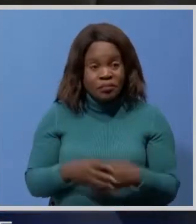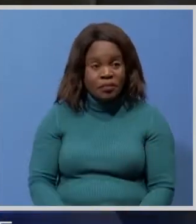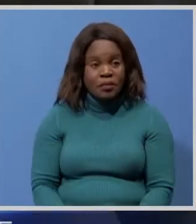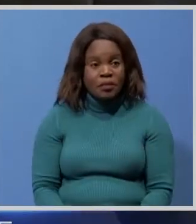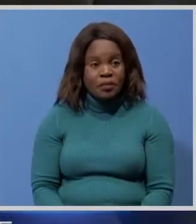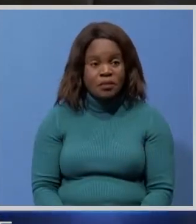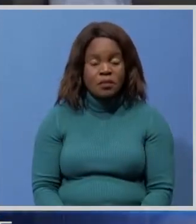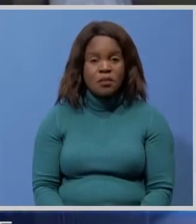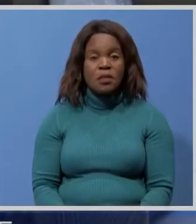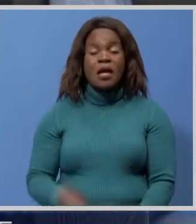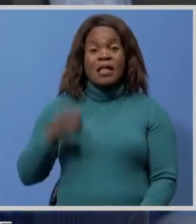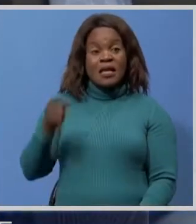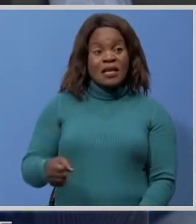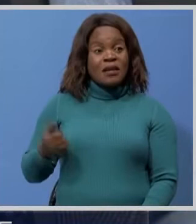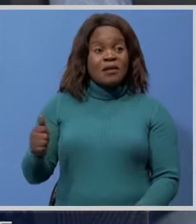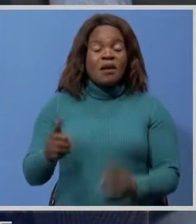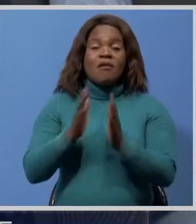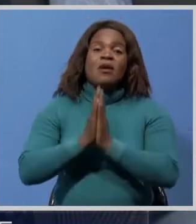If not,